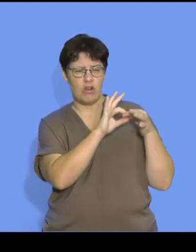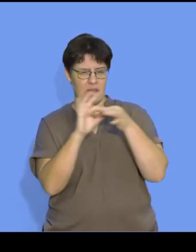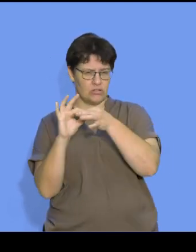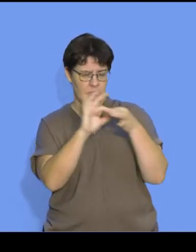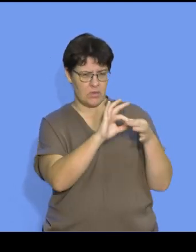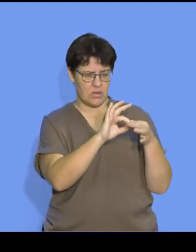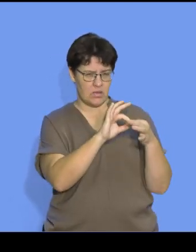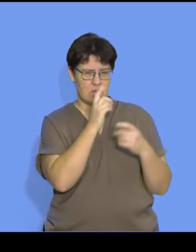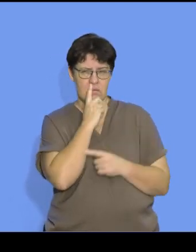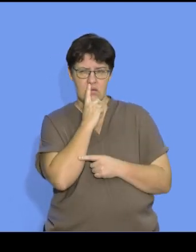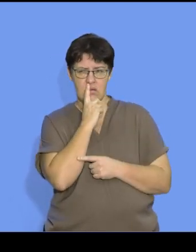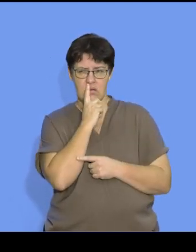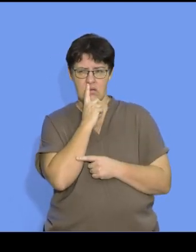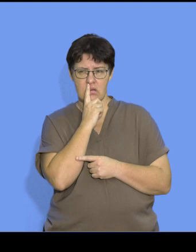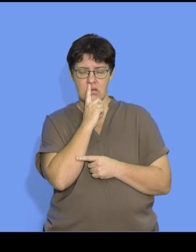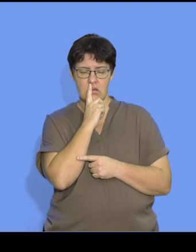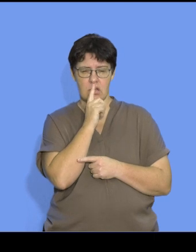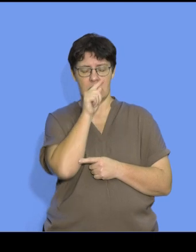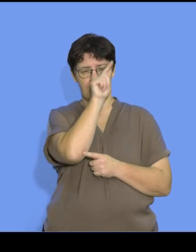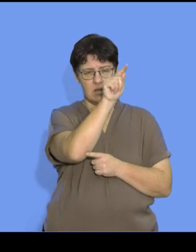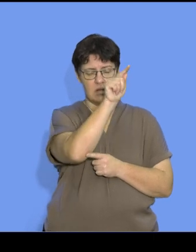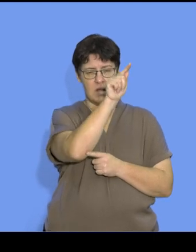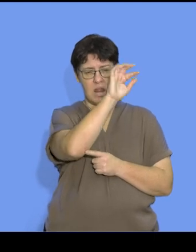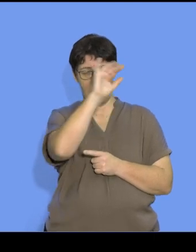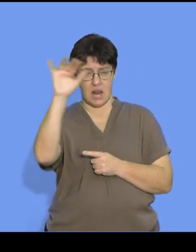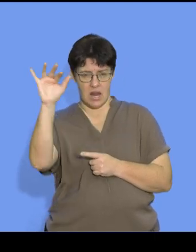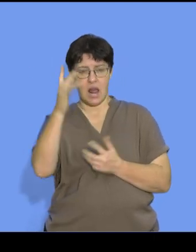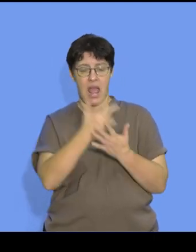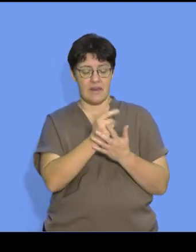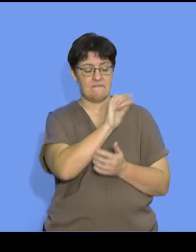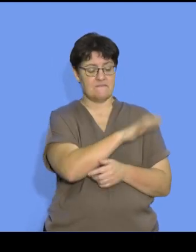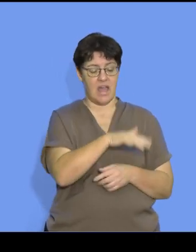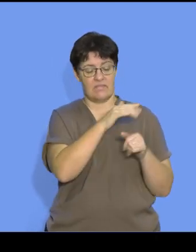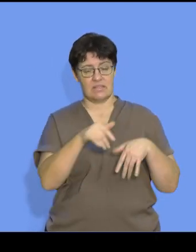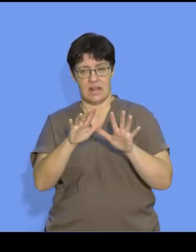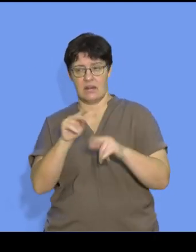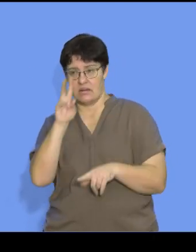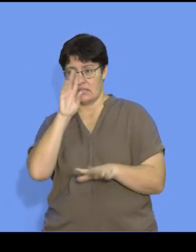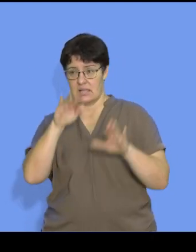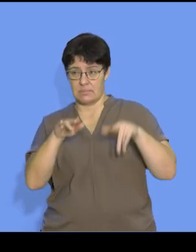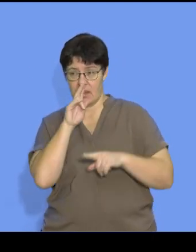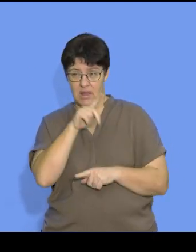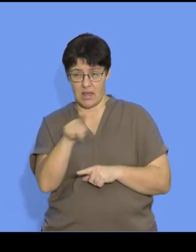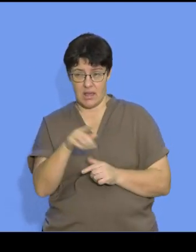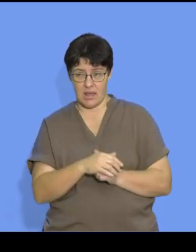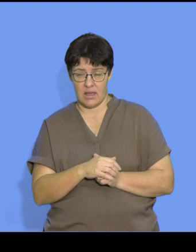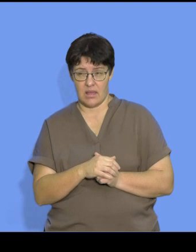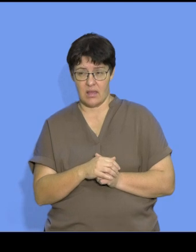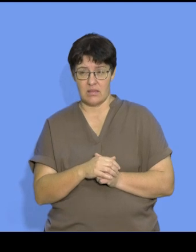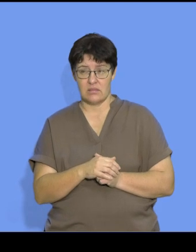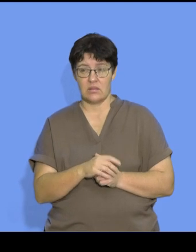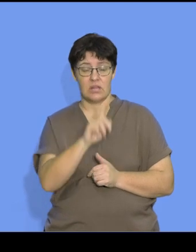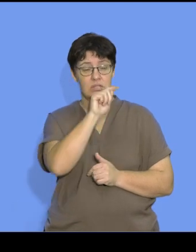relationship between the sequence and the multiples of 5. Please keep in mind that this is term